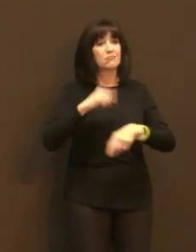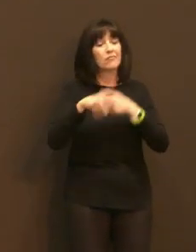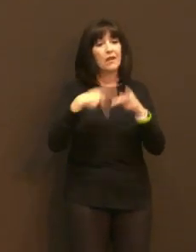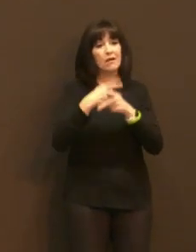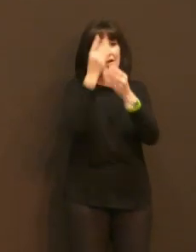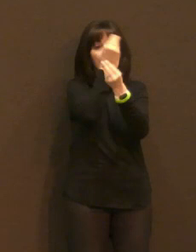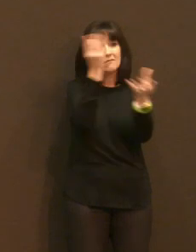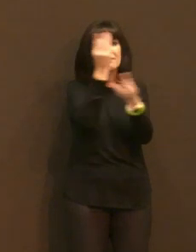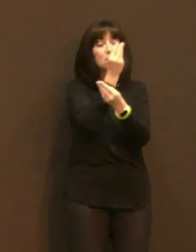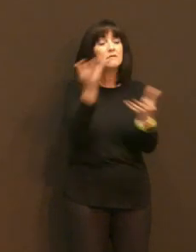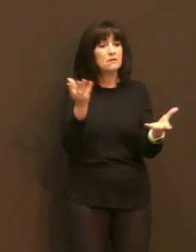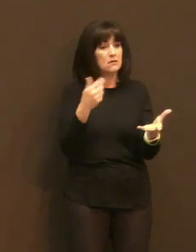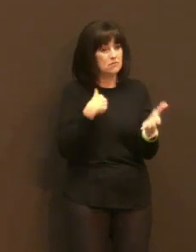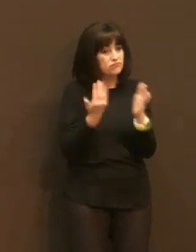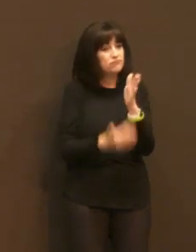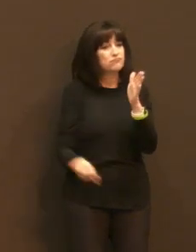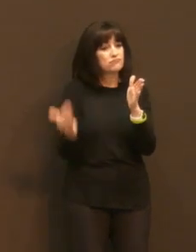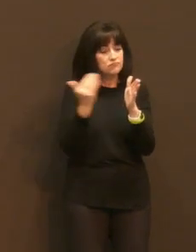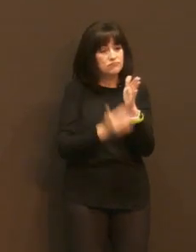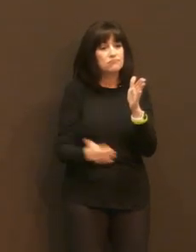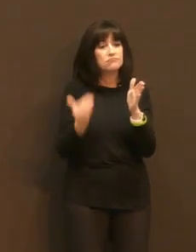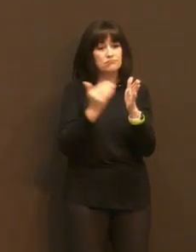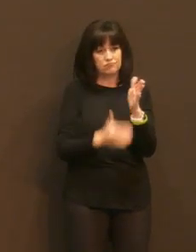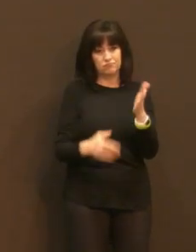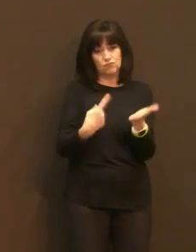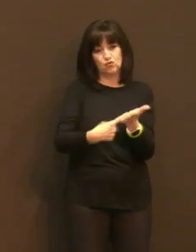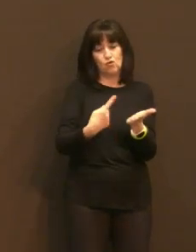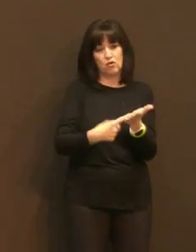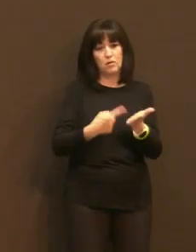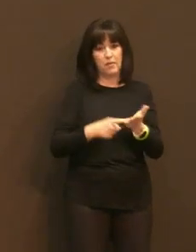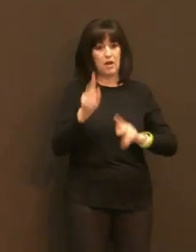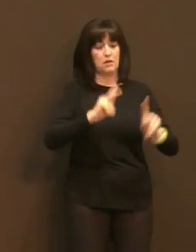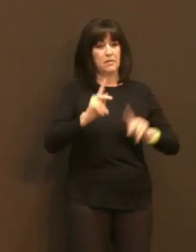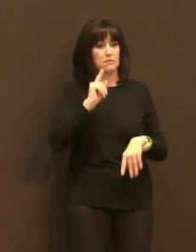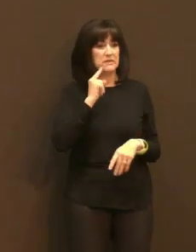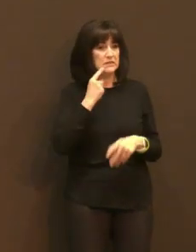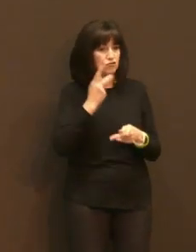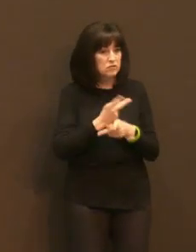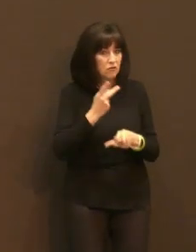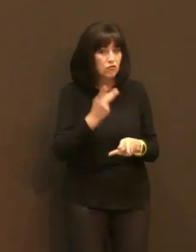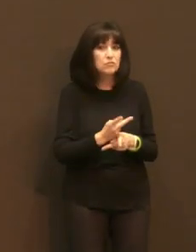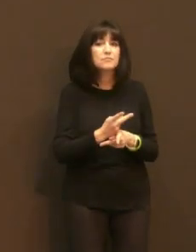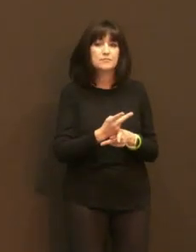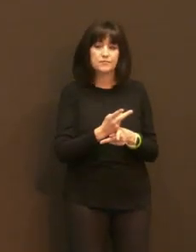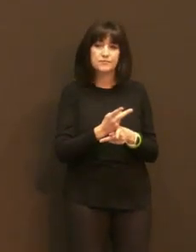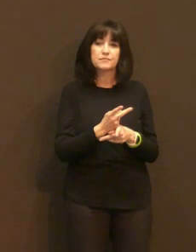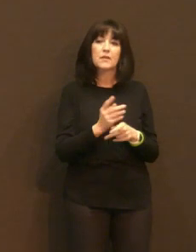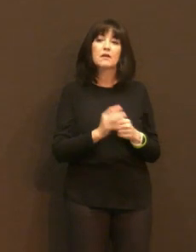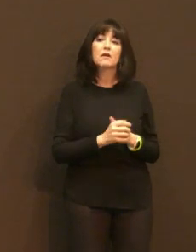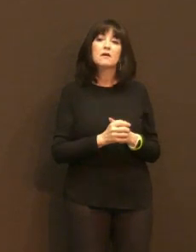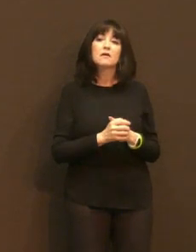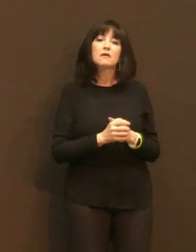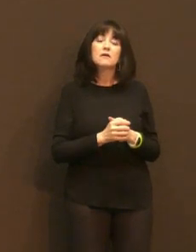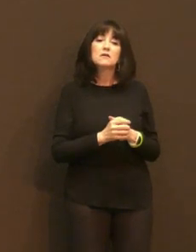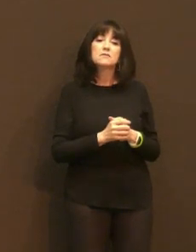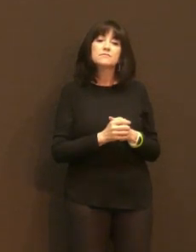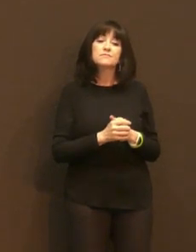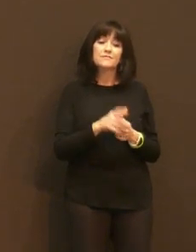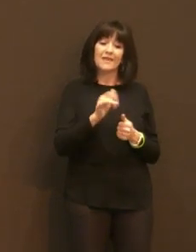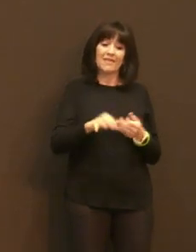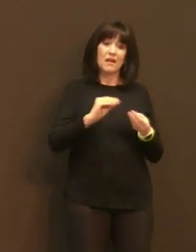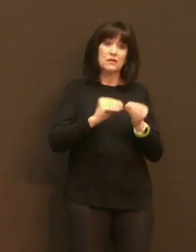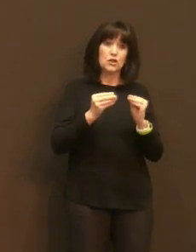with hospitalization rates now at closer to 12% than 20%, with the number